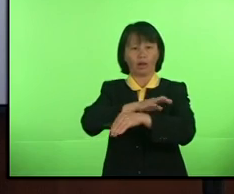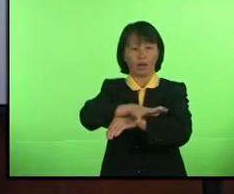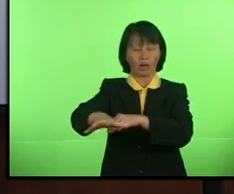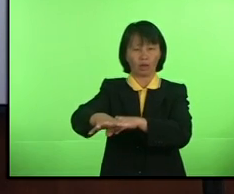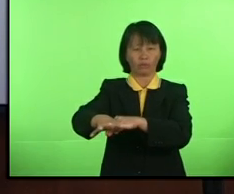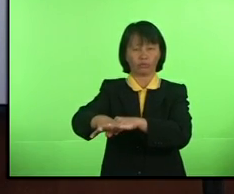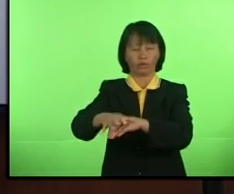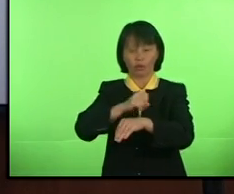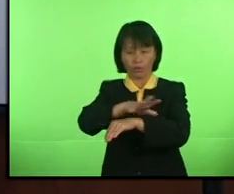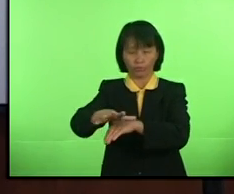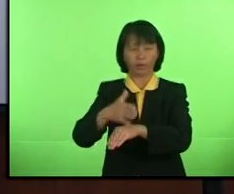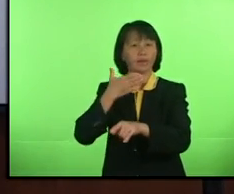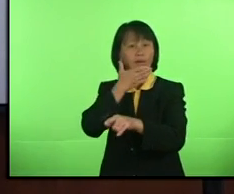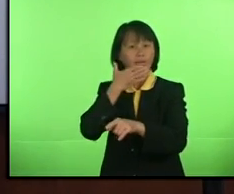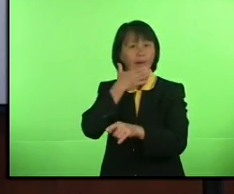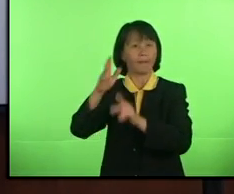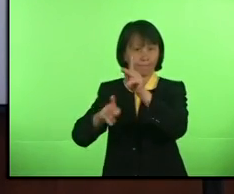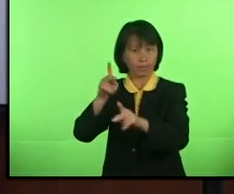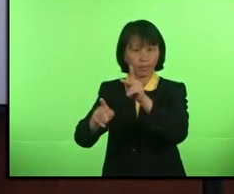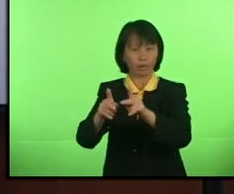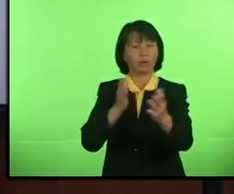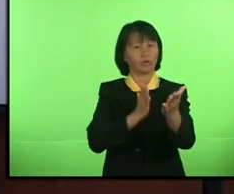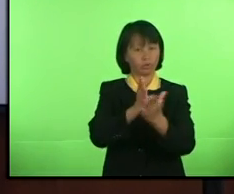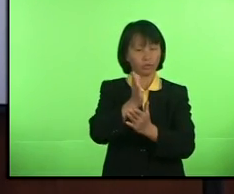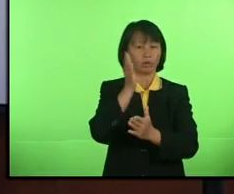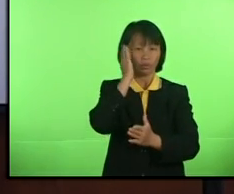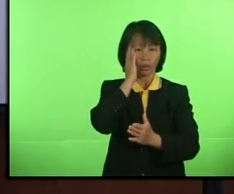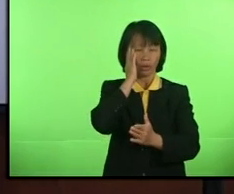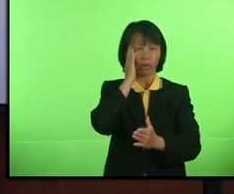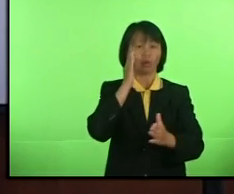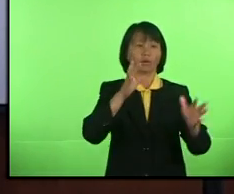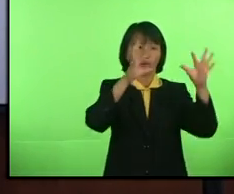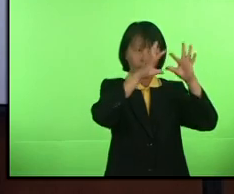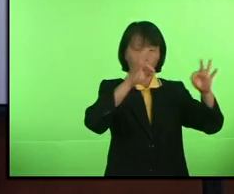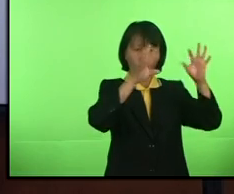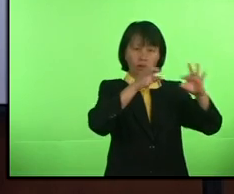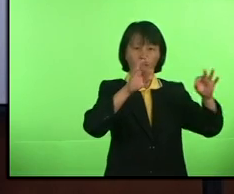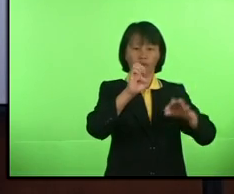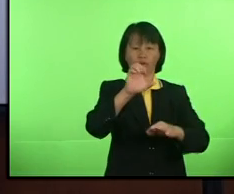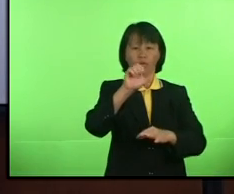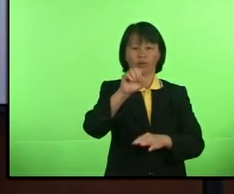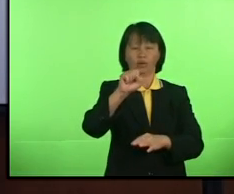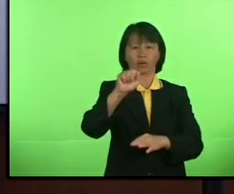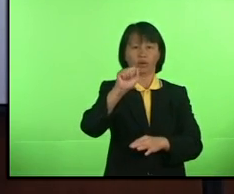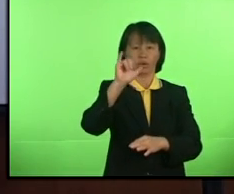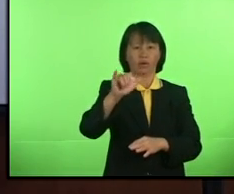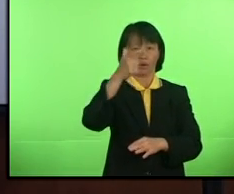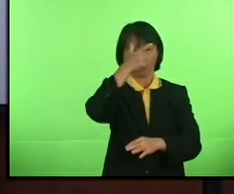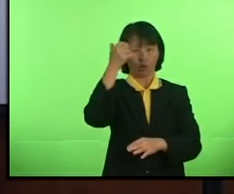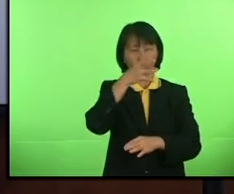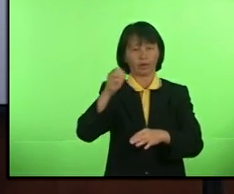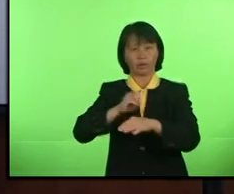young people. So straight away you know that this type of essay falls into cause and